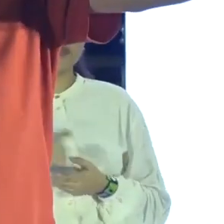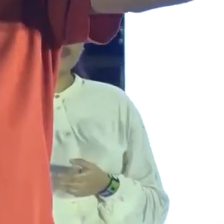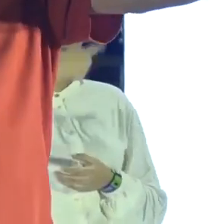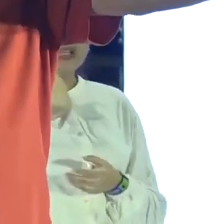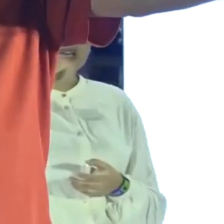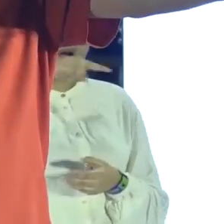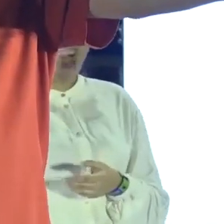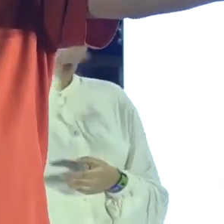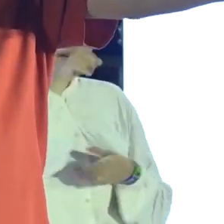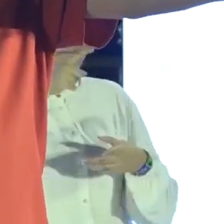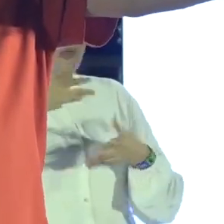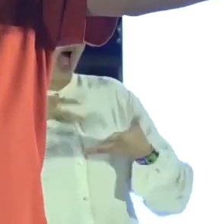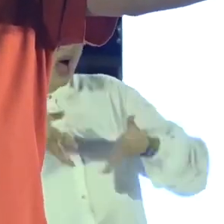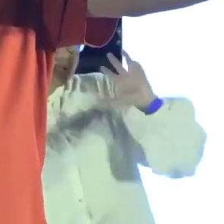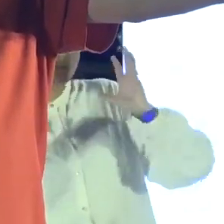on your fintech.